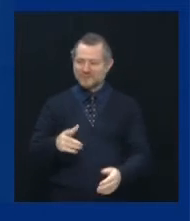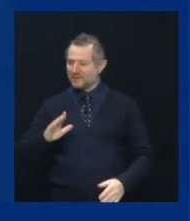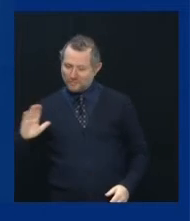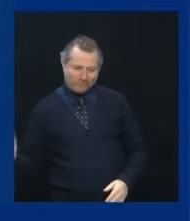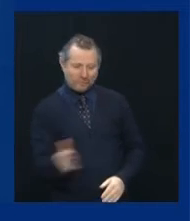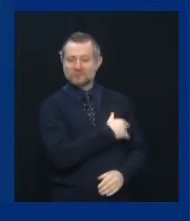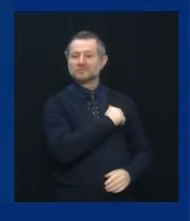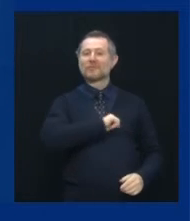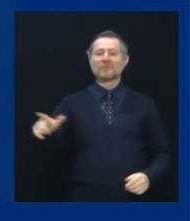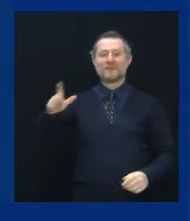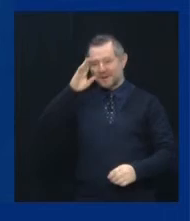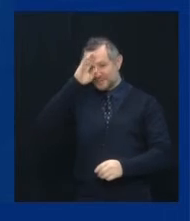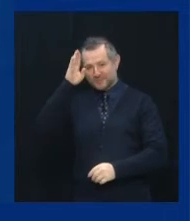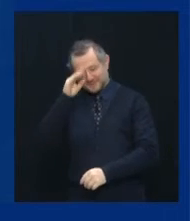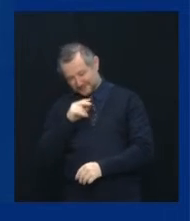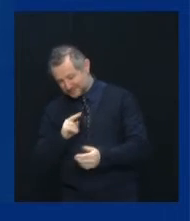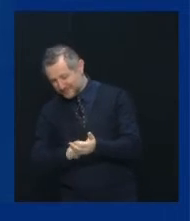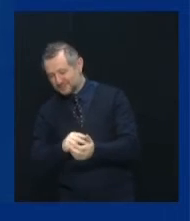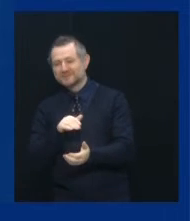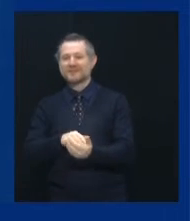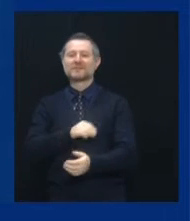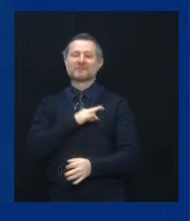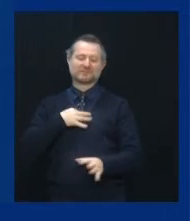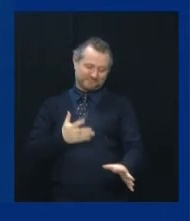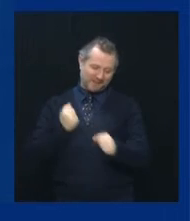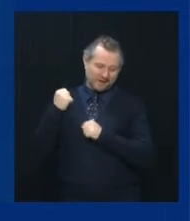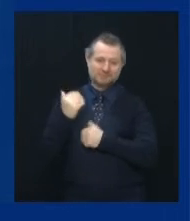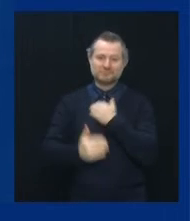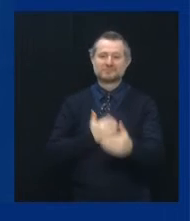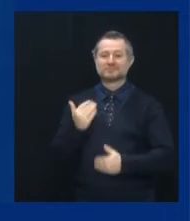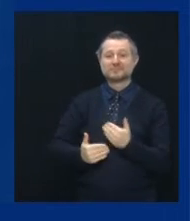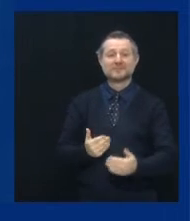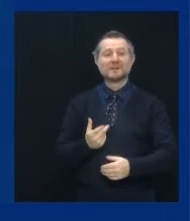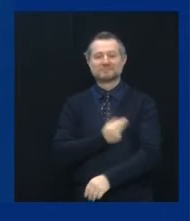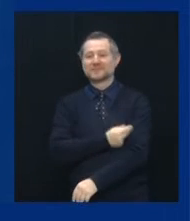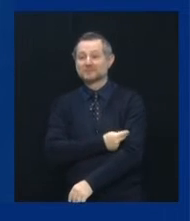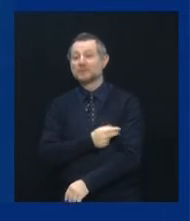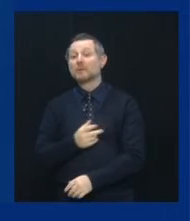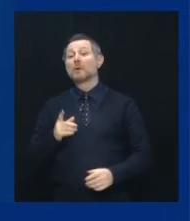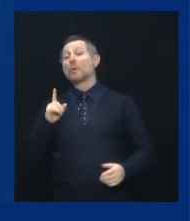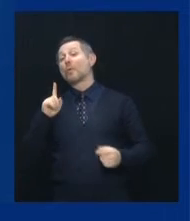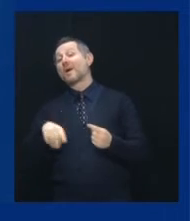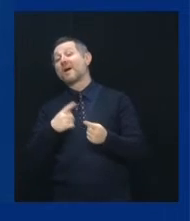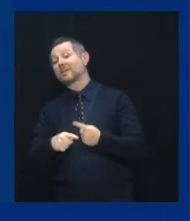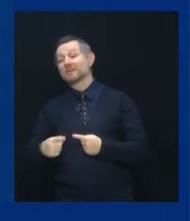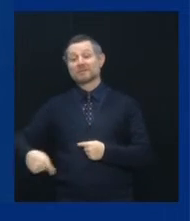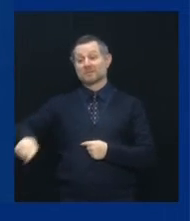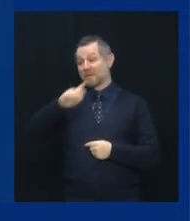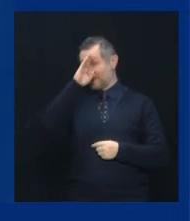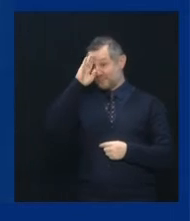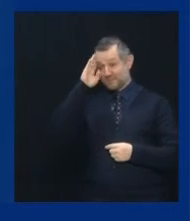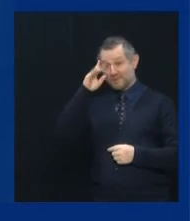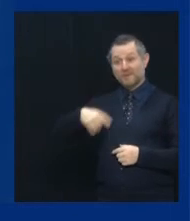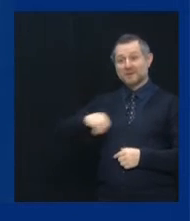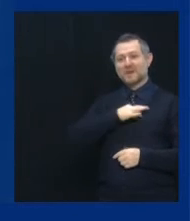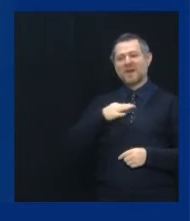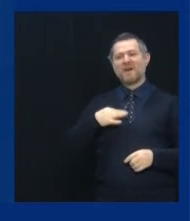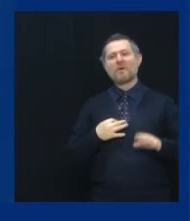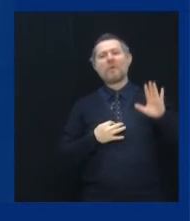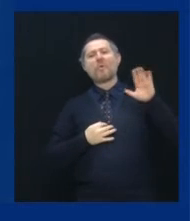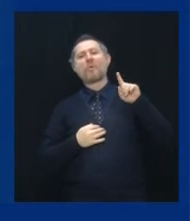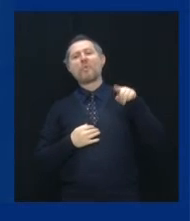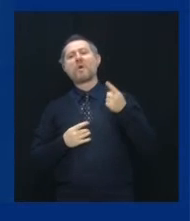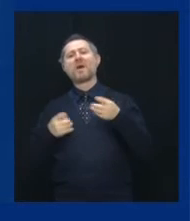vaccinated quickly. When you get to the point where your hospital staff says the only people left won't take